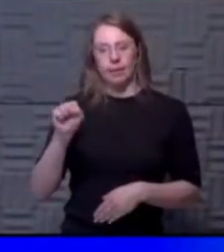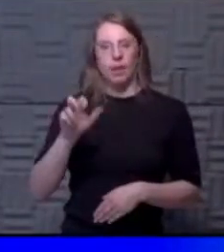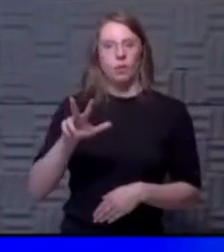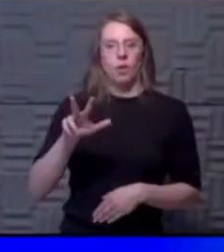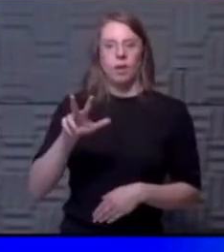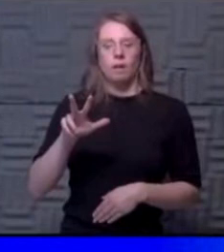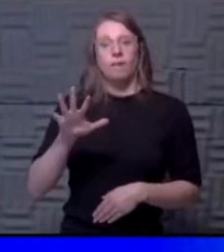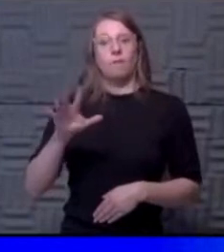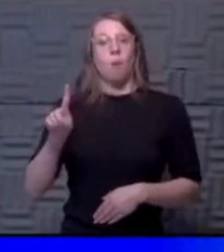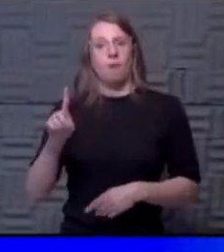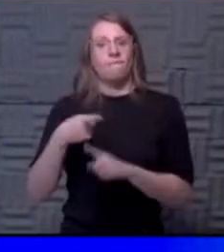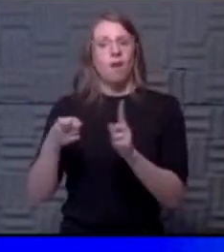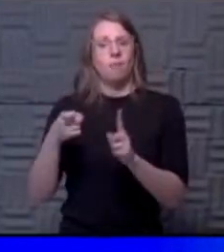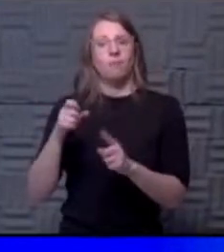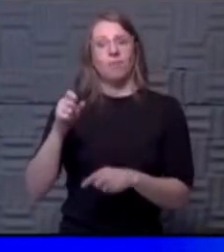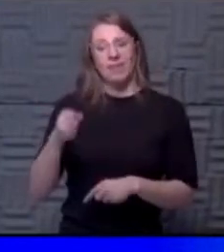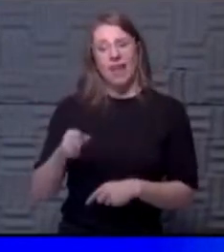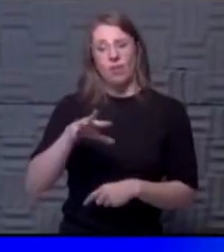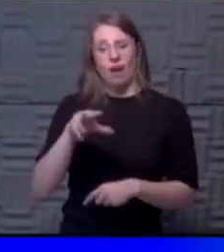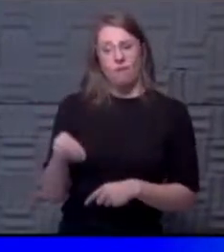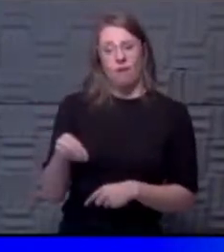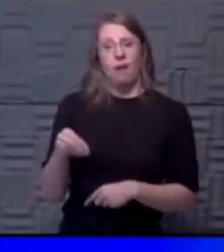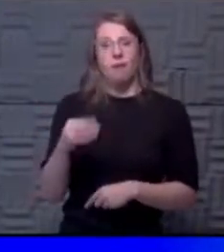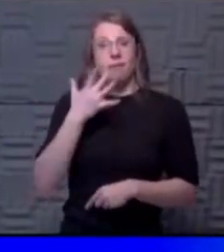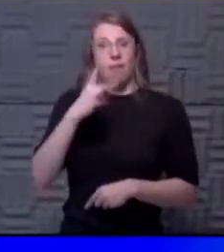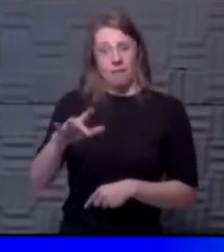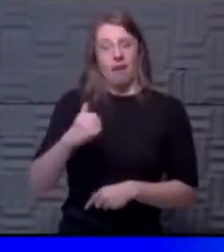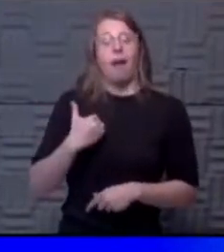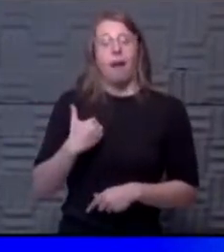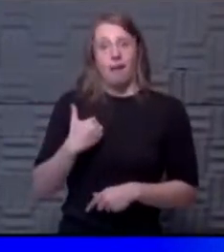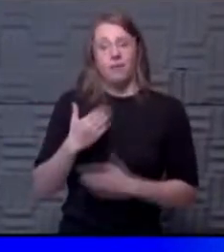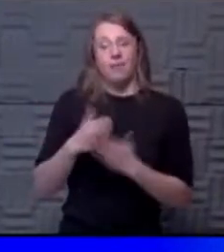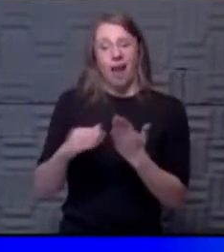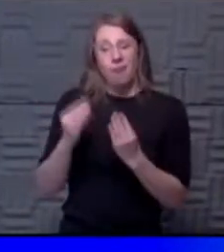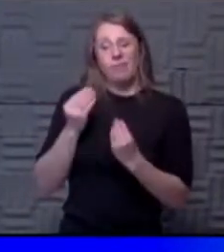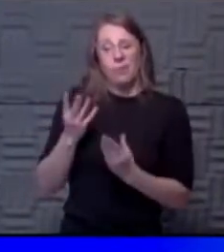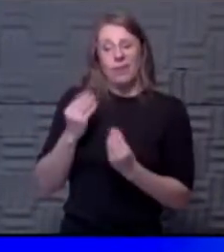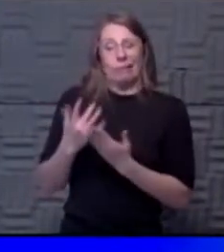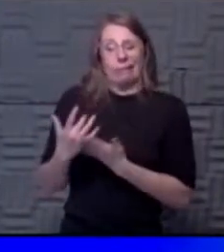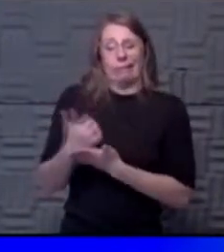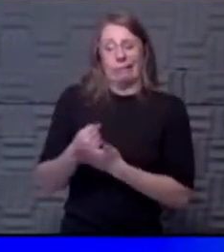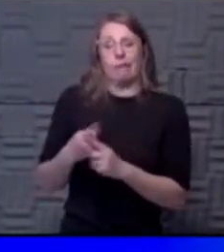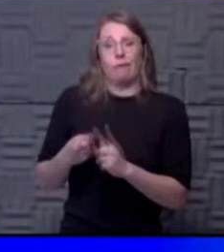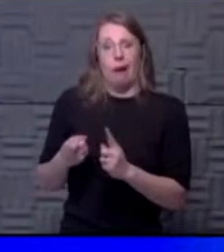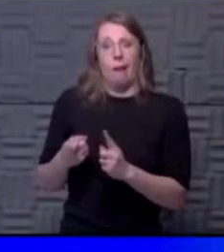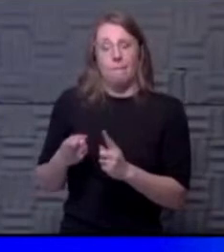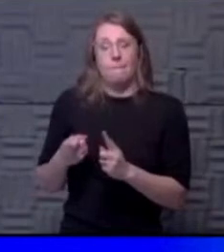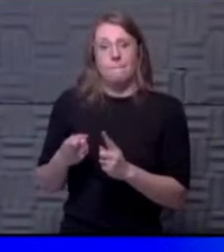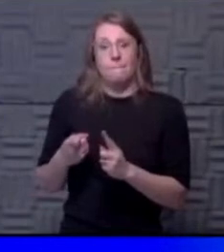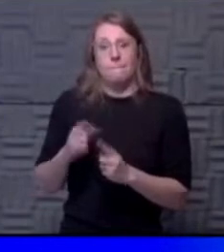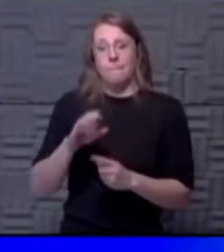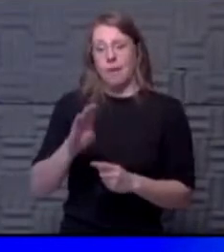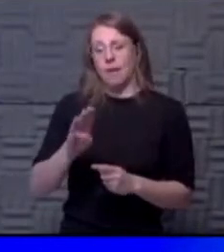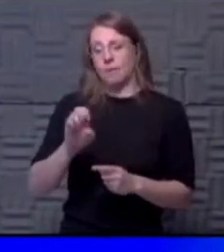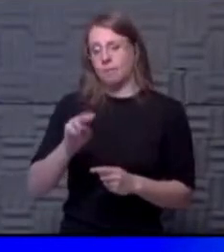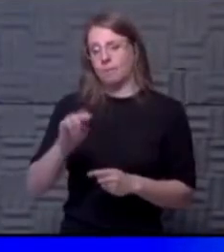B1351 from South Africa. Luckily, we do have a little bit of information from